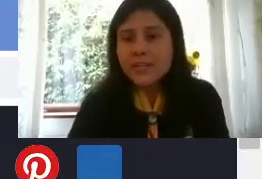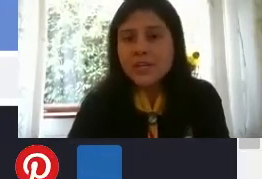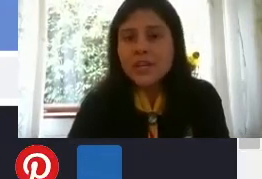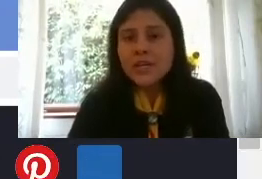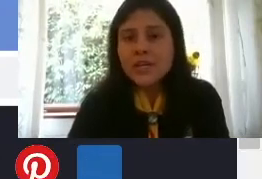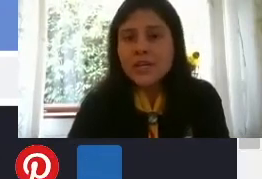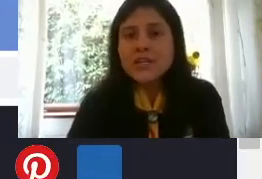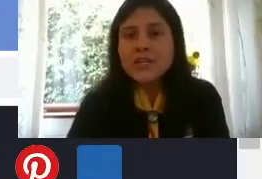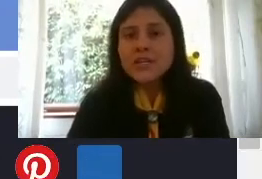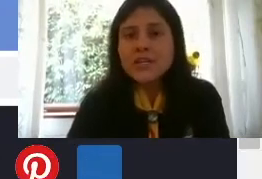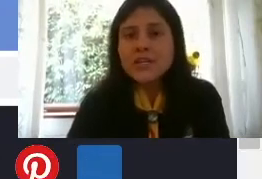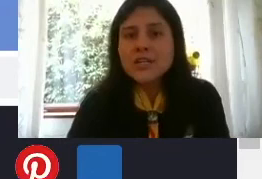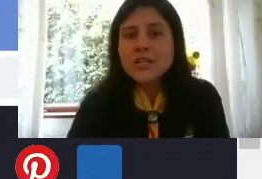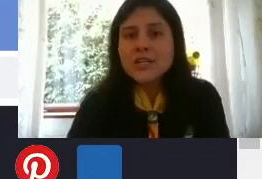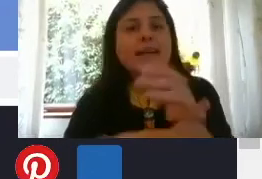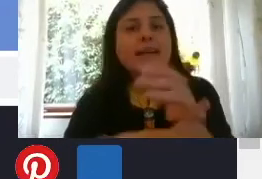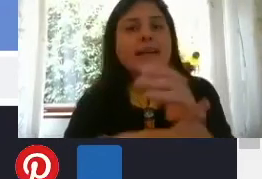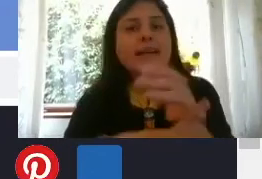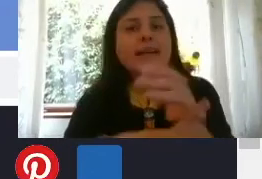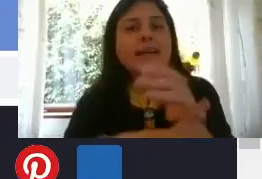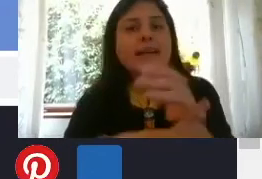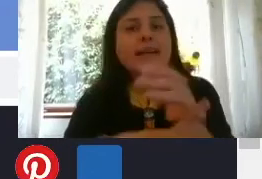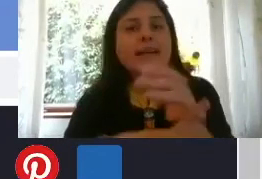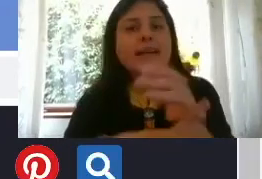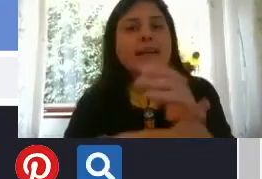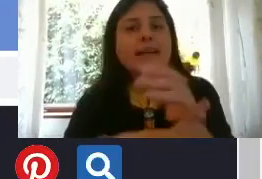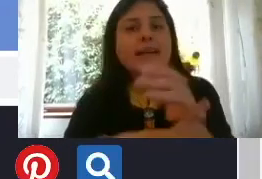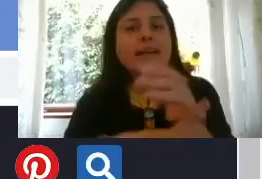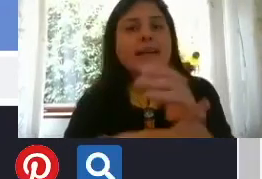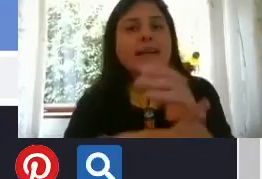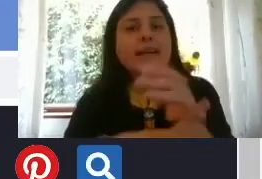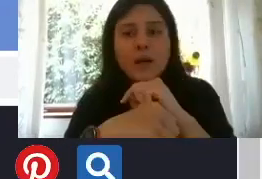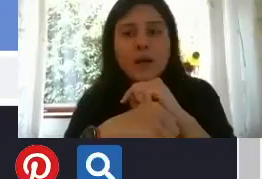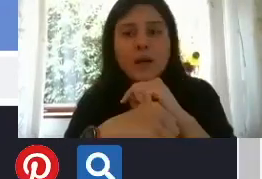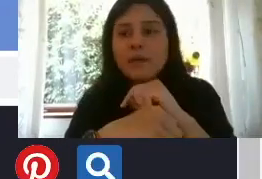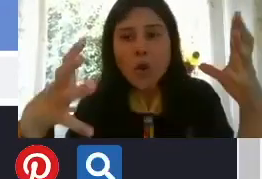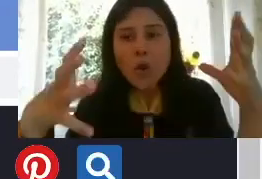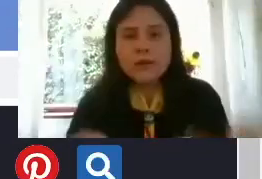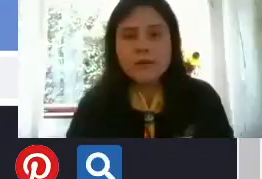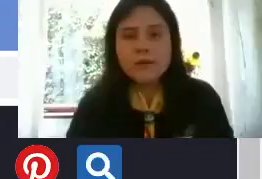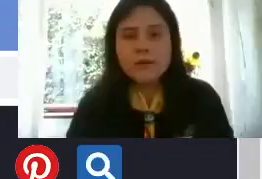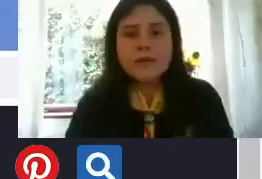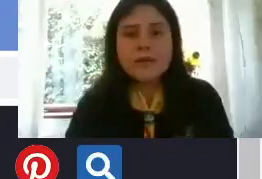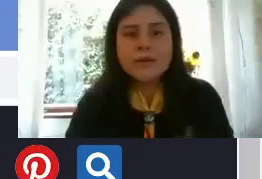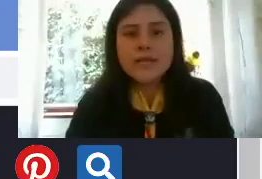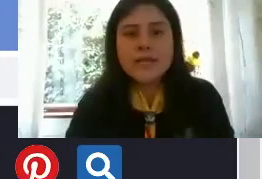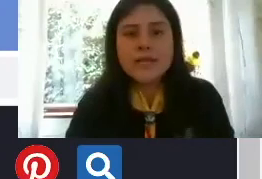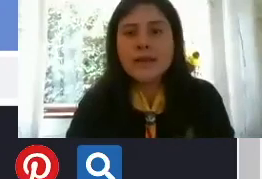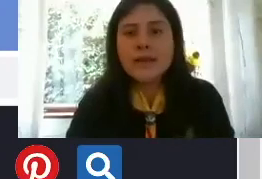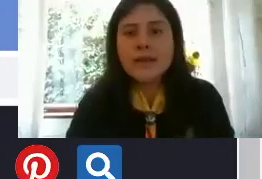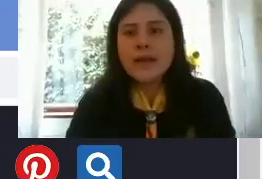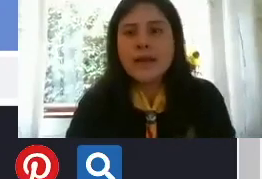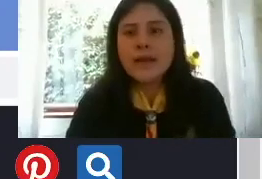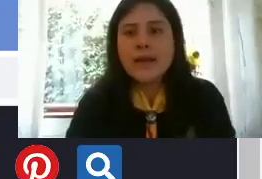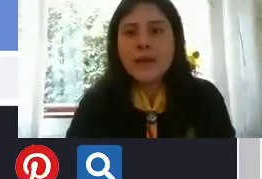page so that you can see where they get the money, how they make the programs, and how they are